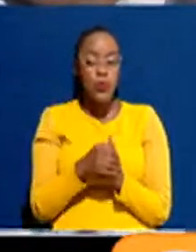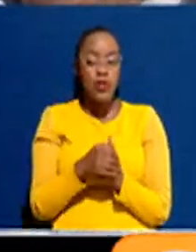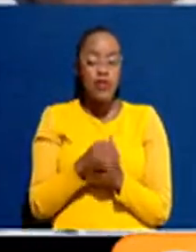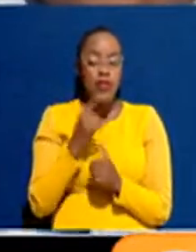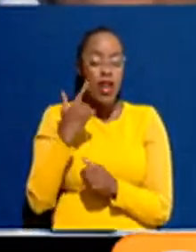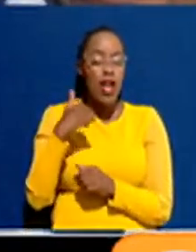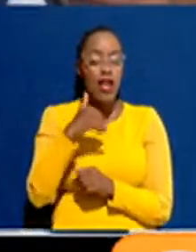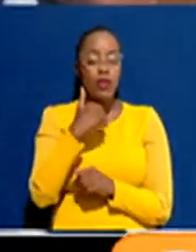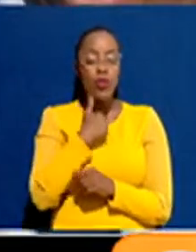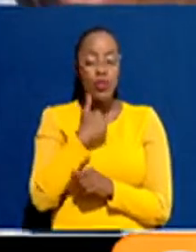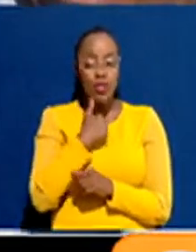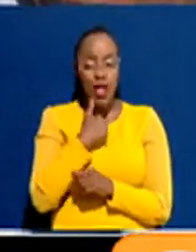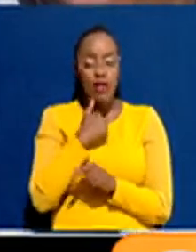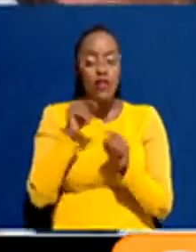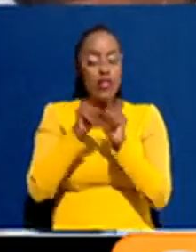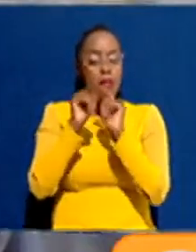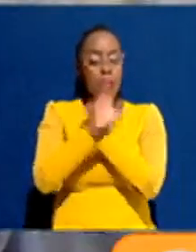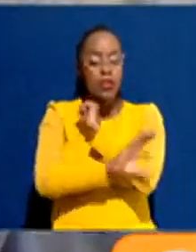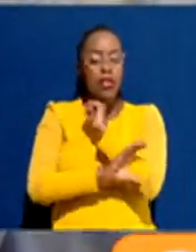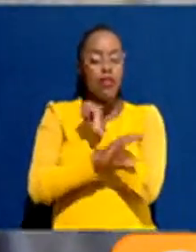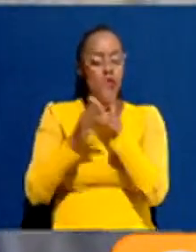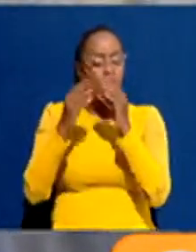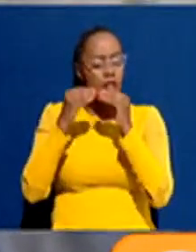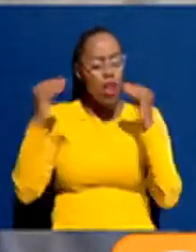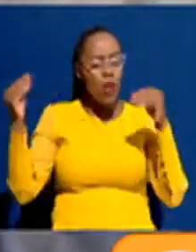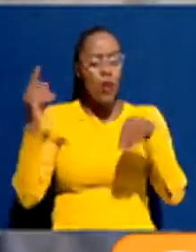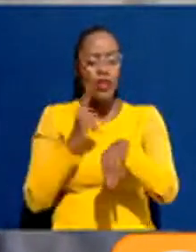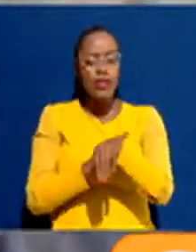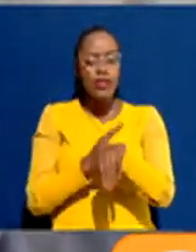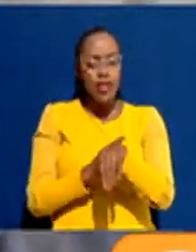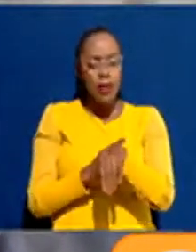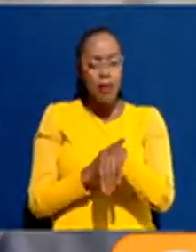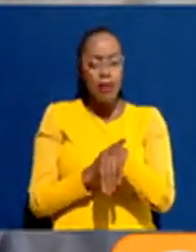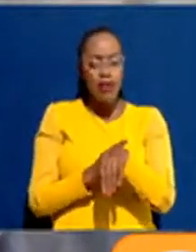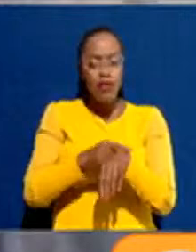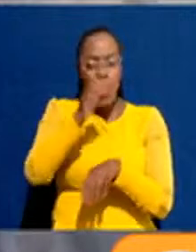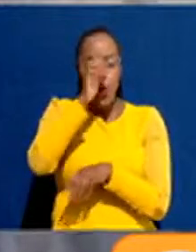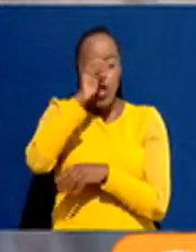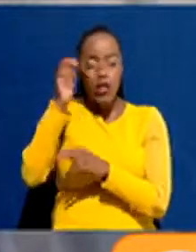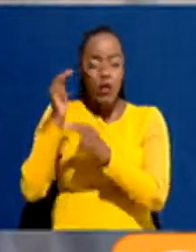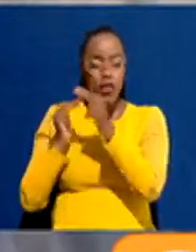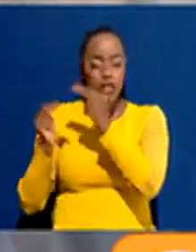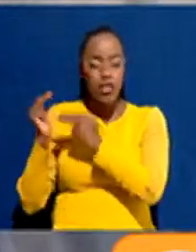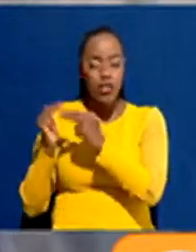We have, as a country, for a long time, ignored history.